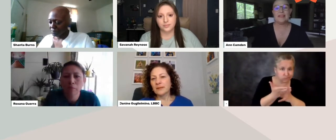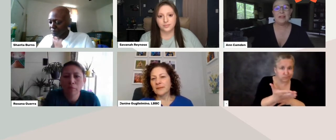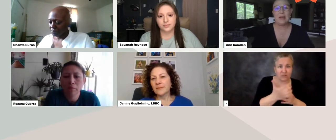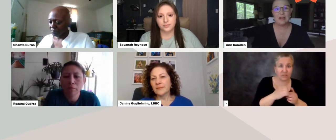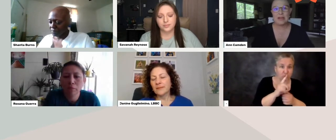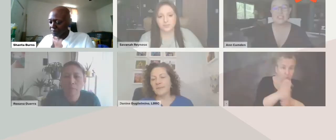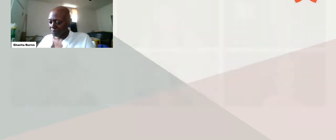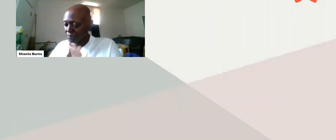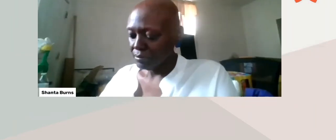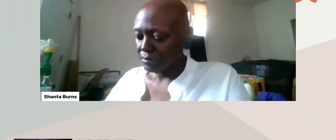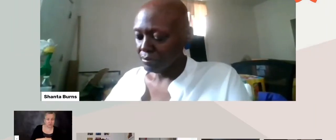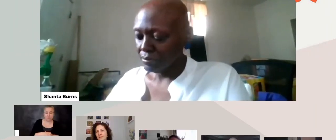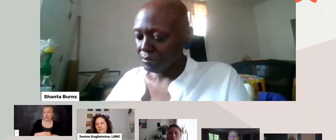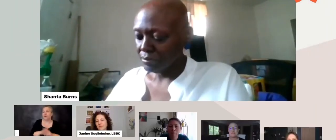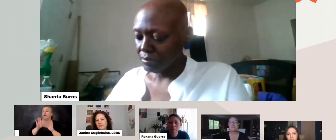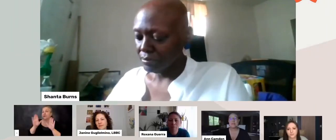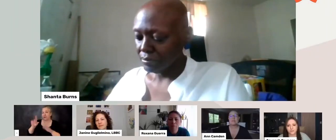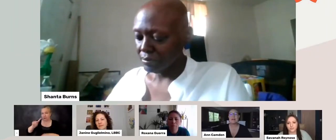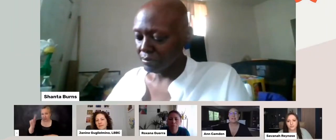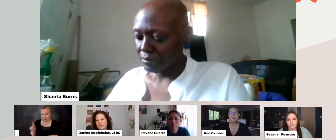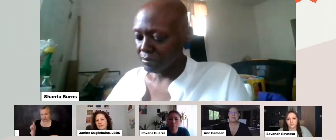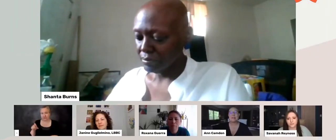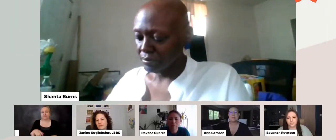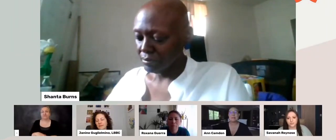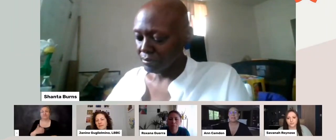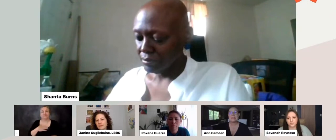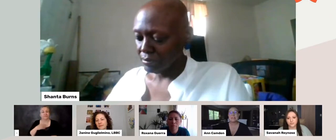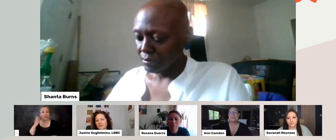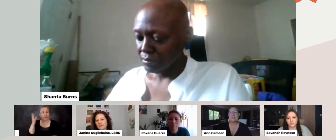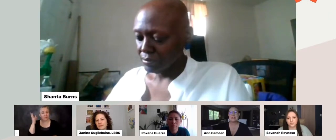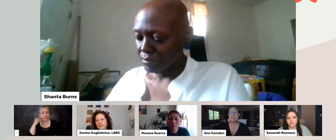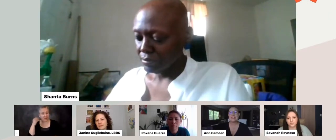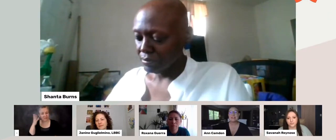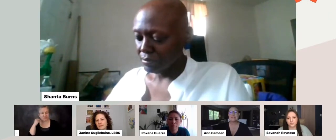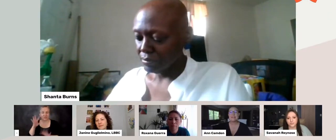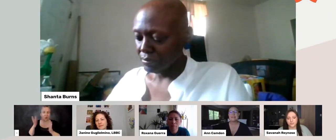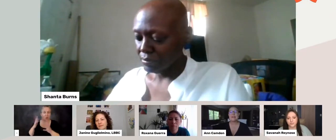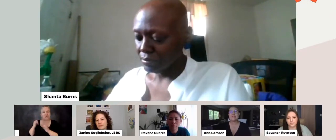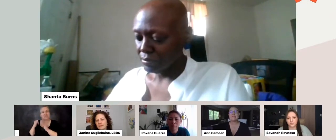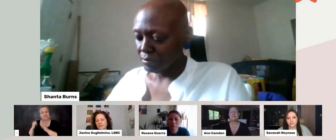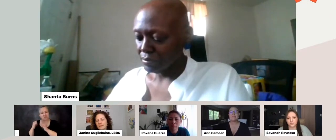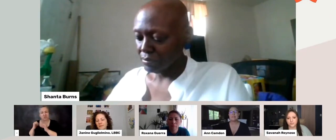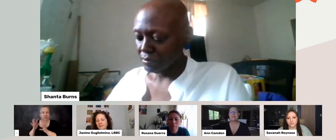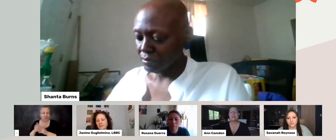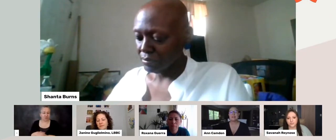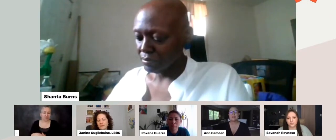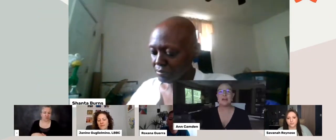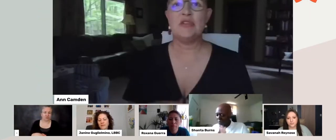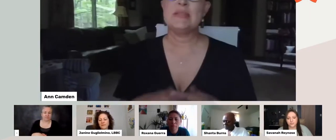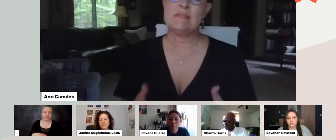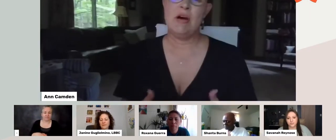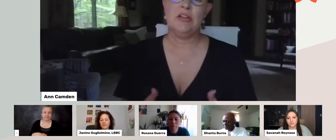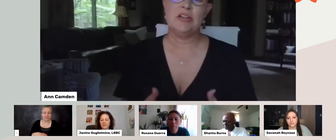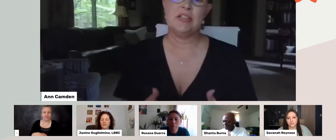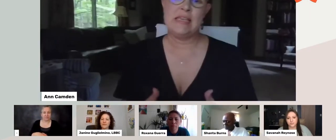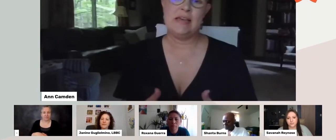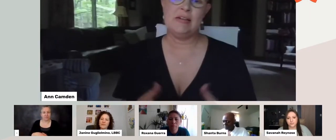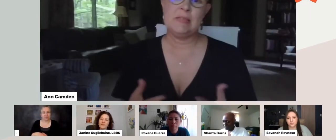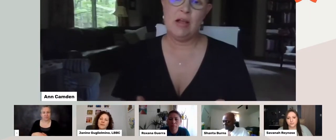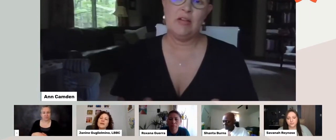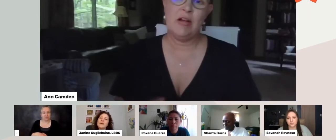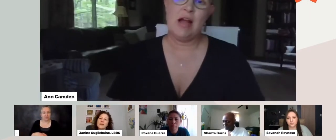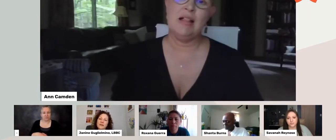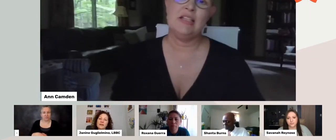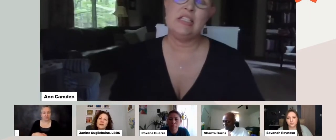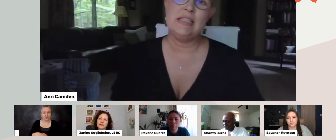Well, that's a great question. My experience was pretty similar in that it was I go to a smaller team